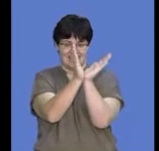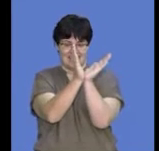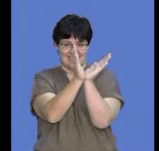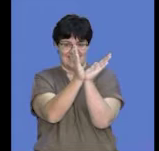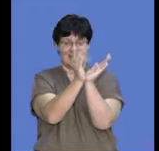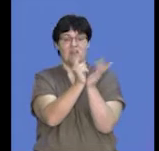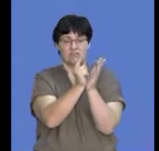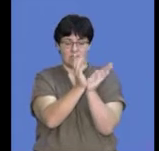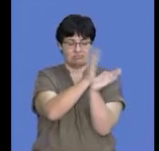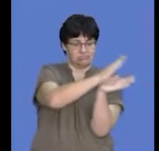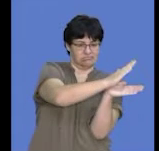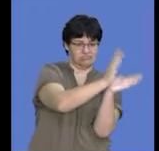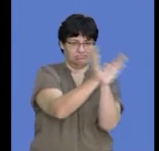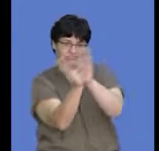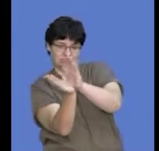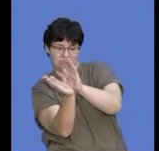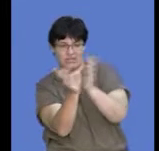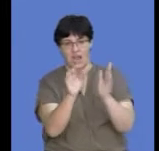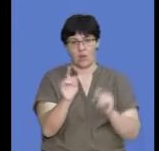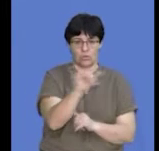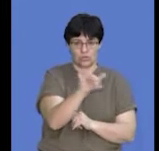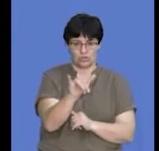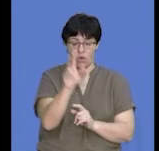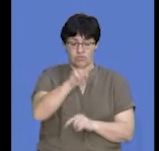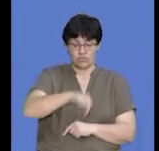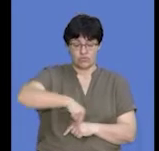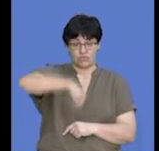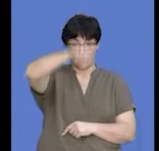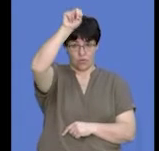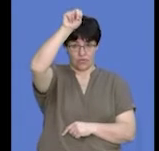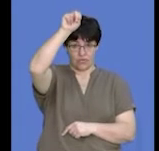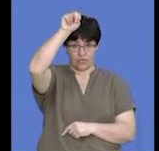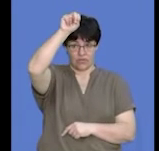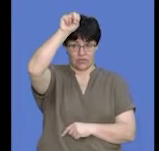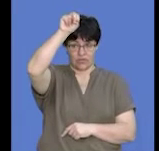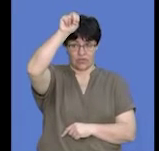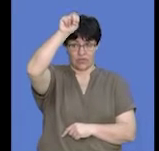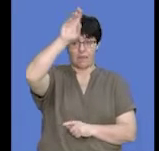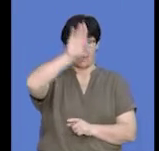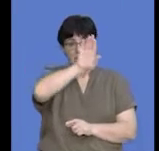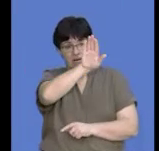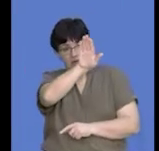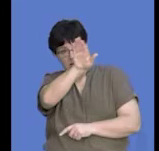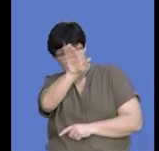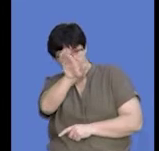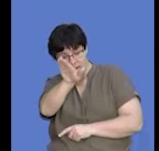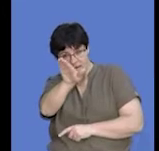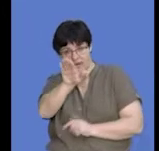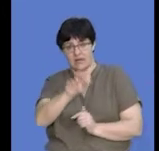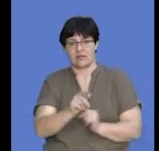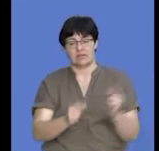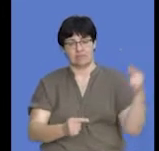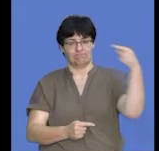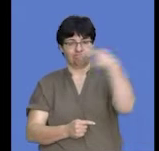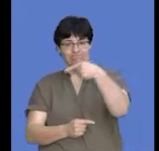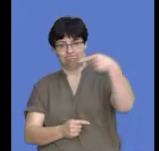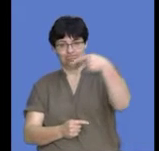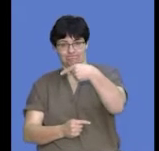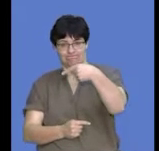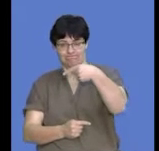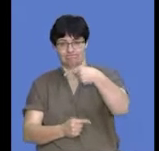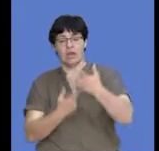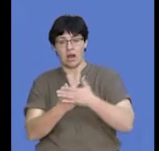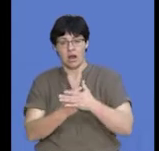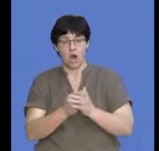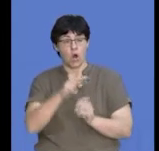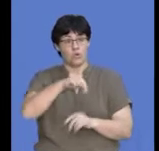is inclining. So your North Pole is actually declining to that way. The distance